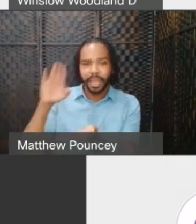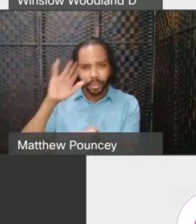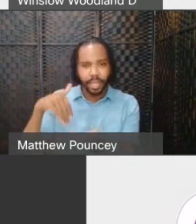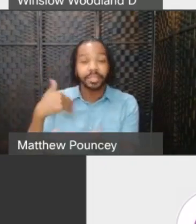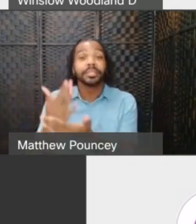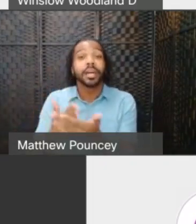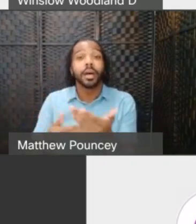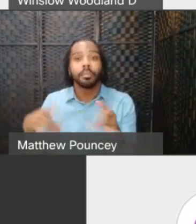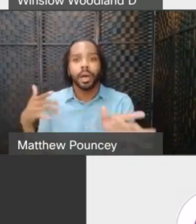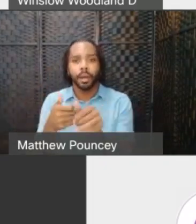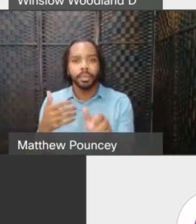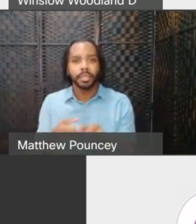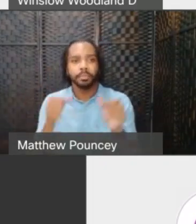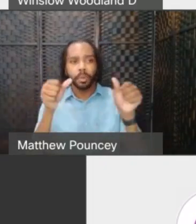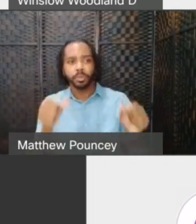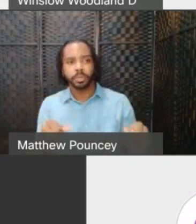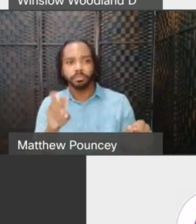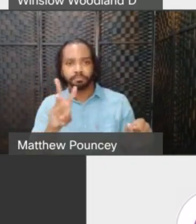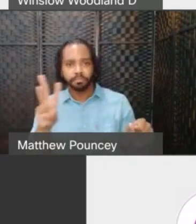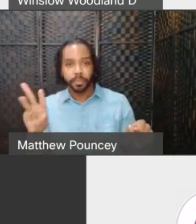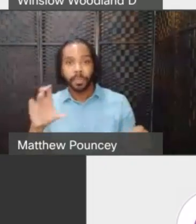updates posted on DC Health, on